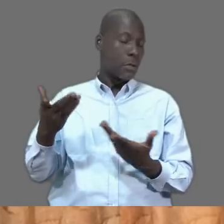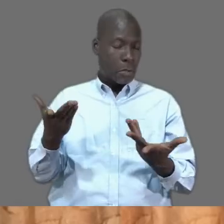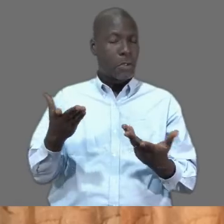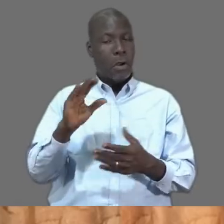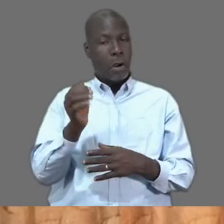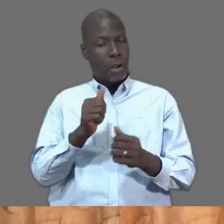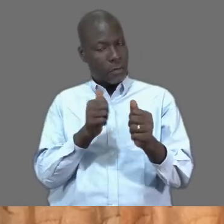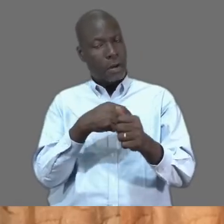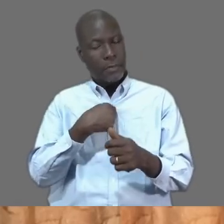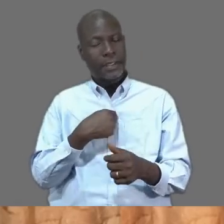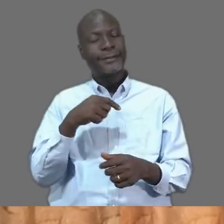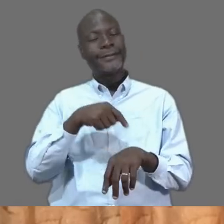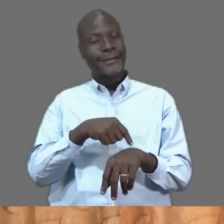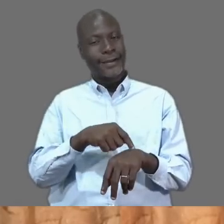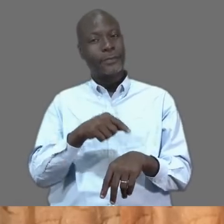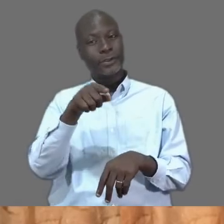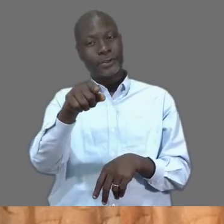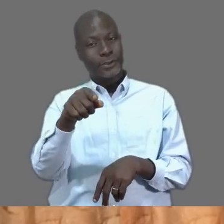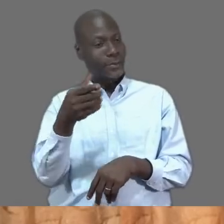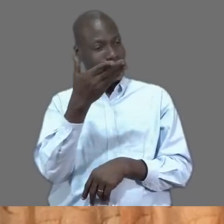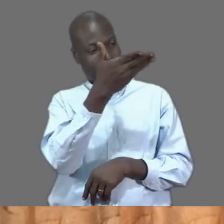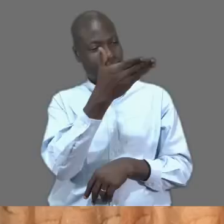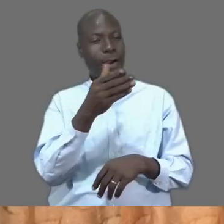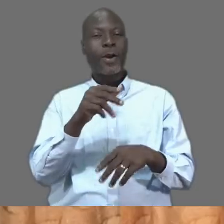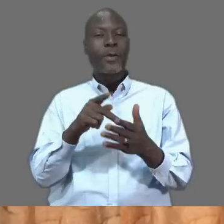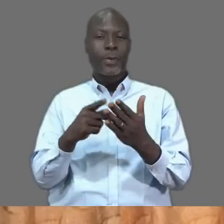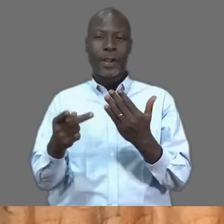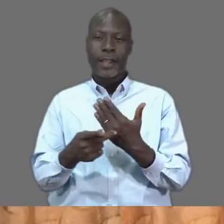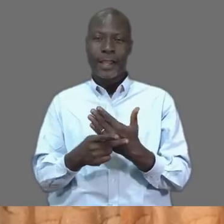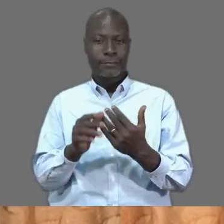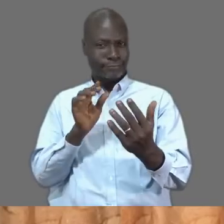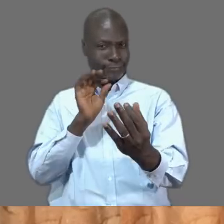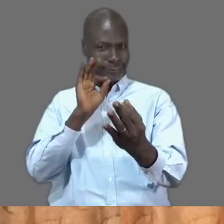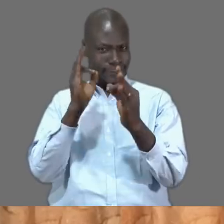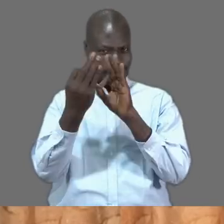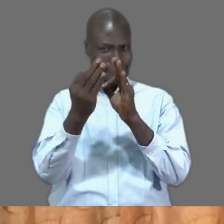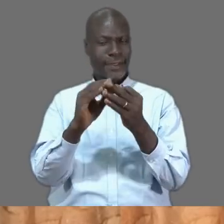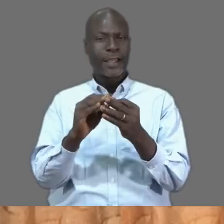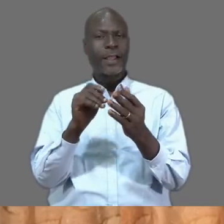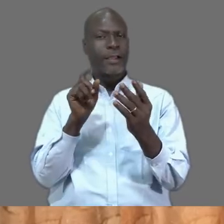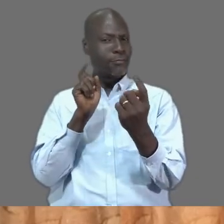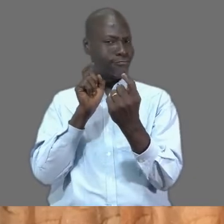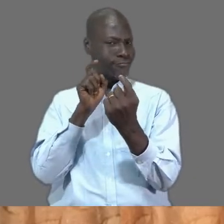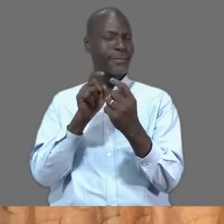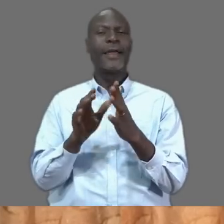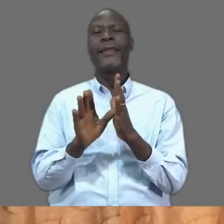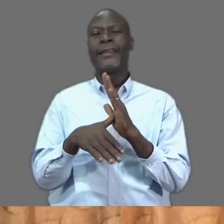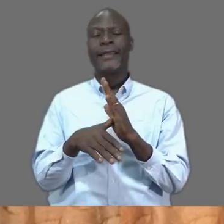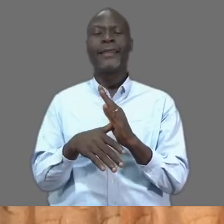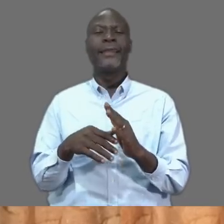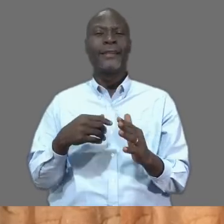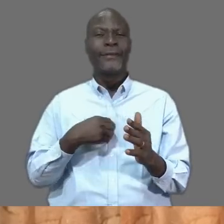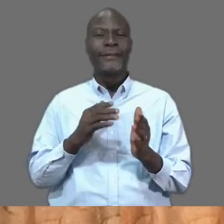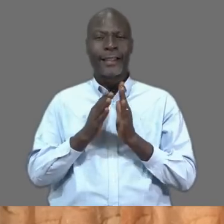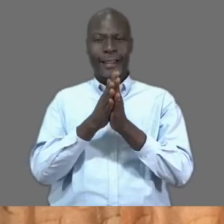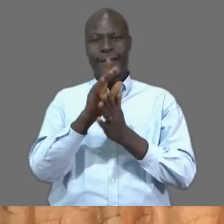no ebre aso se oba na me no ebo impuni mpu utumi bisa me question na